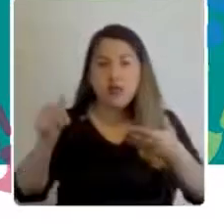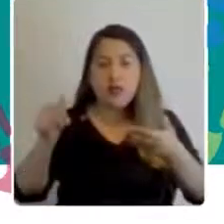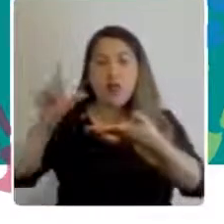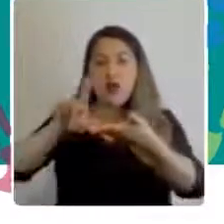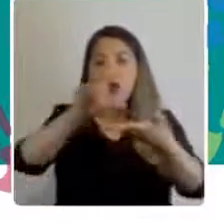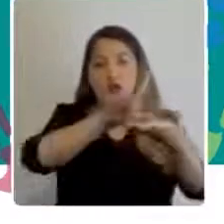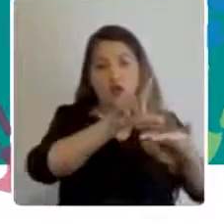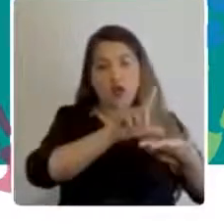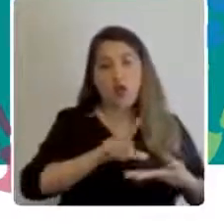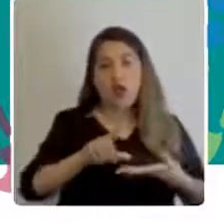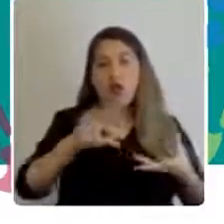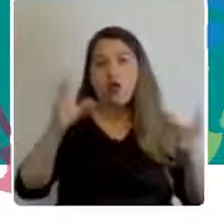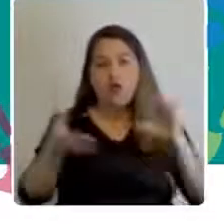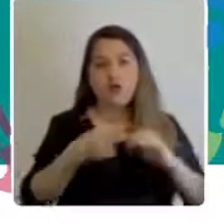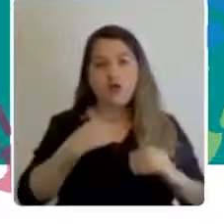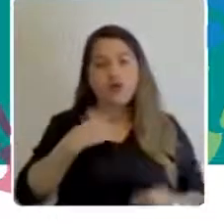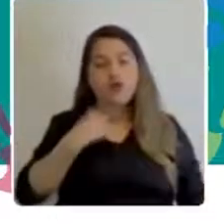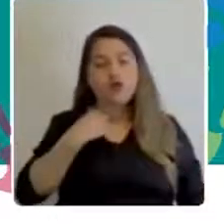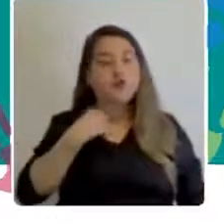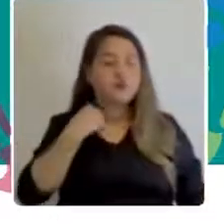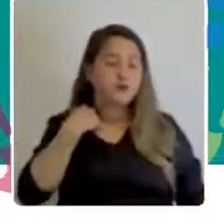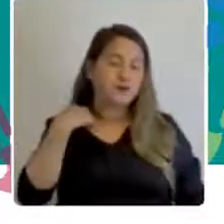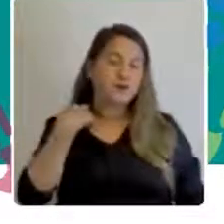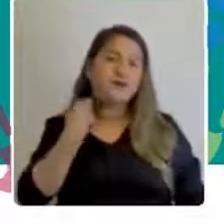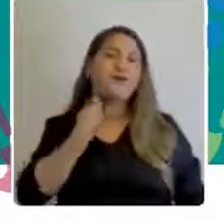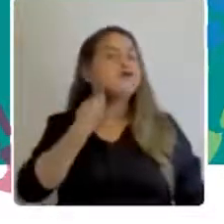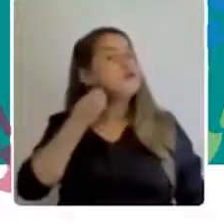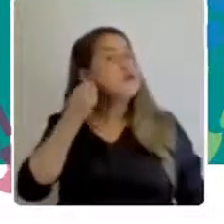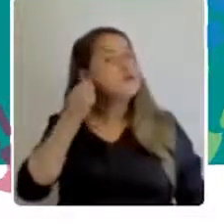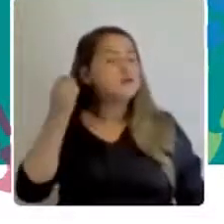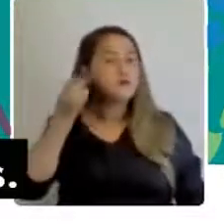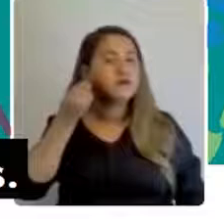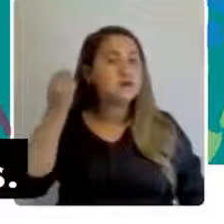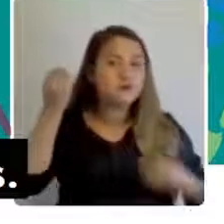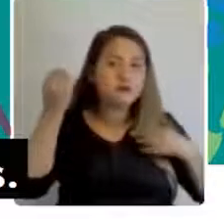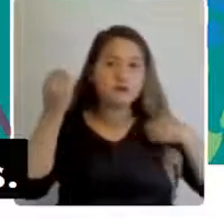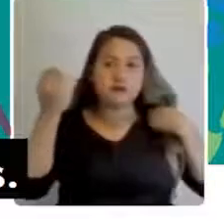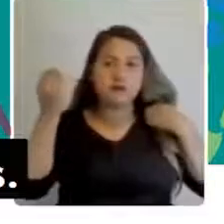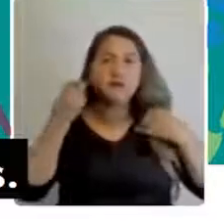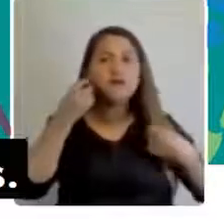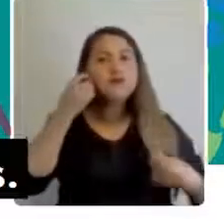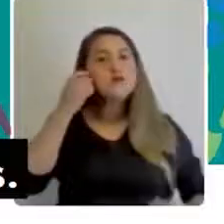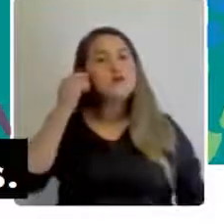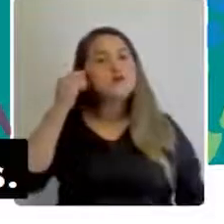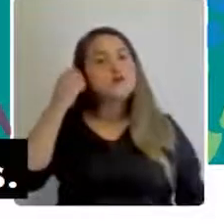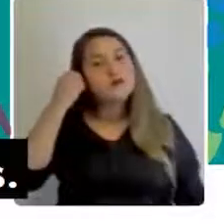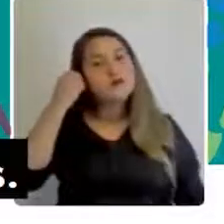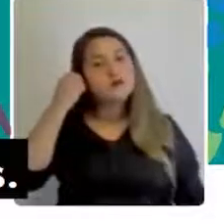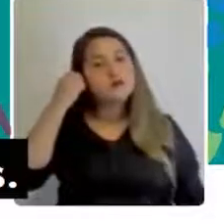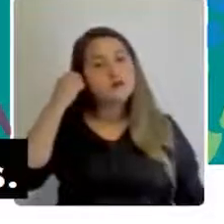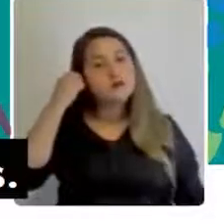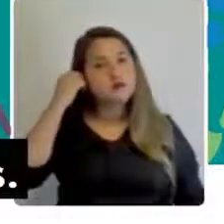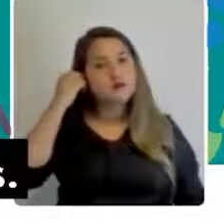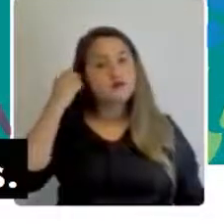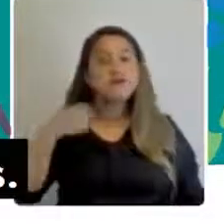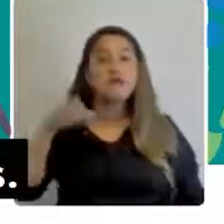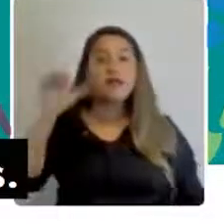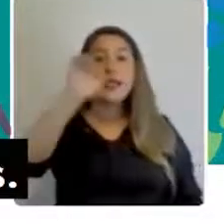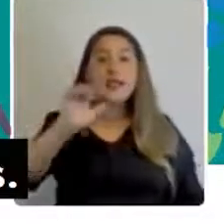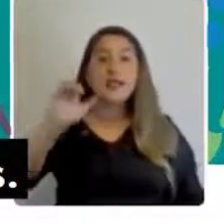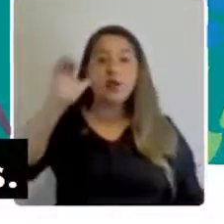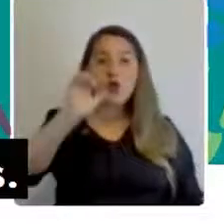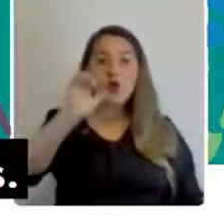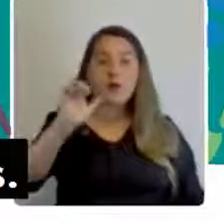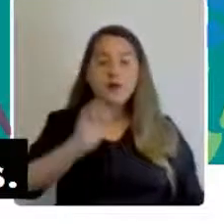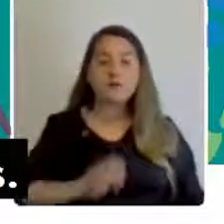can add Domenica? something. So in Europe, we have EMA, which is of course, the European Agency